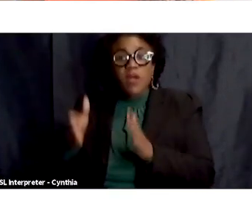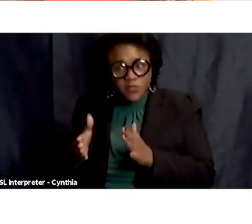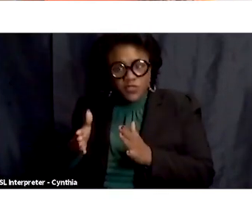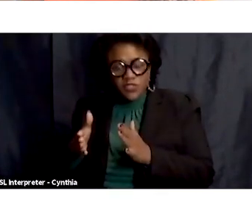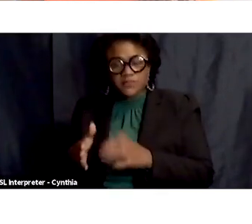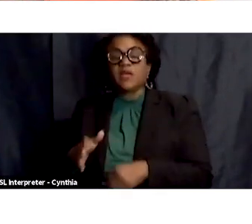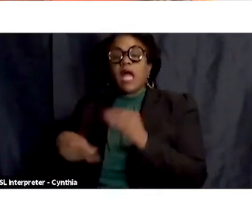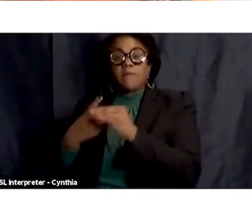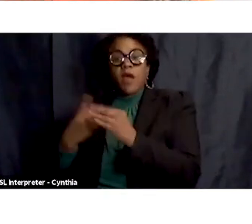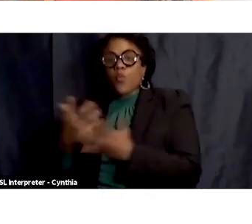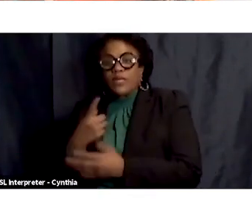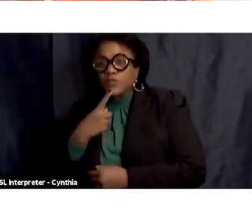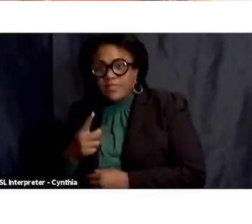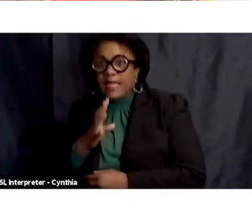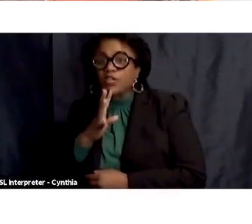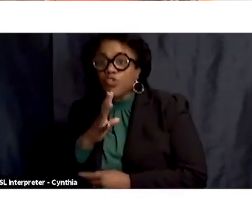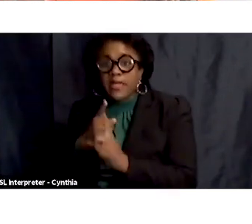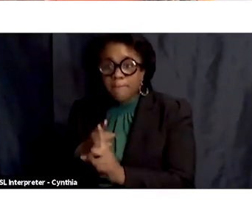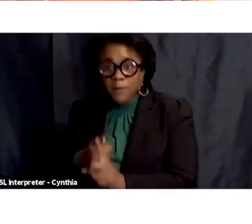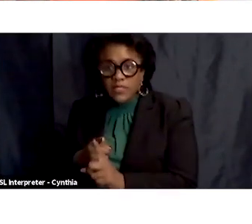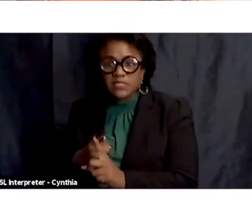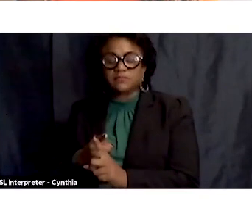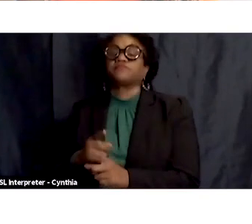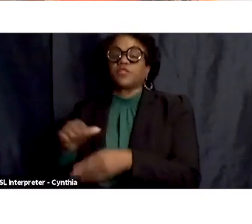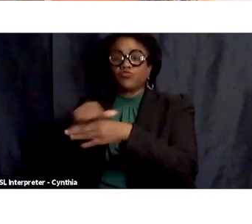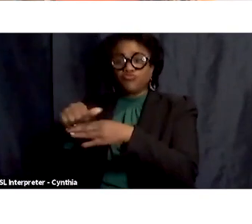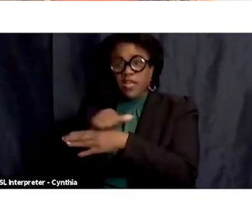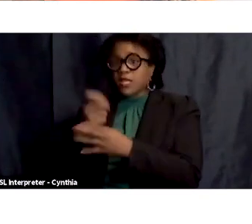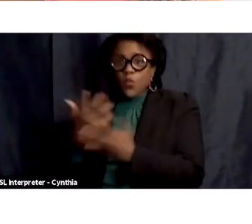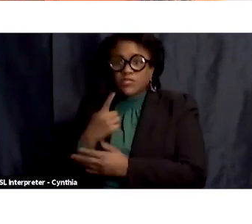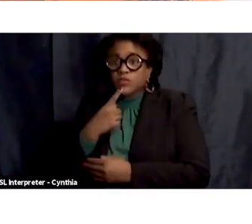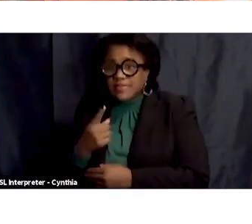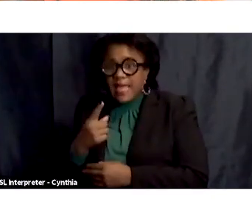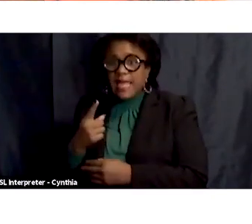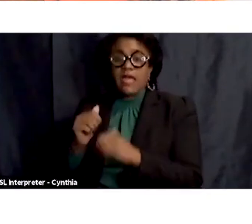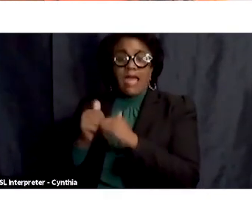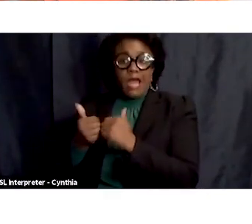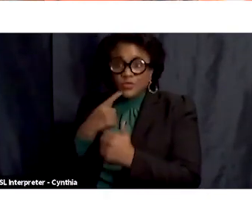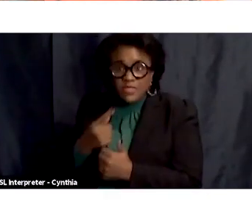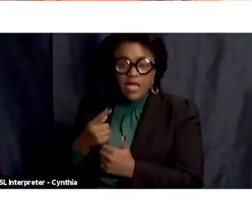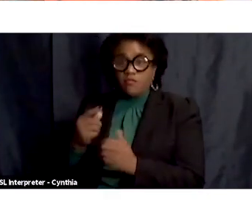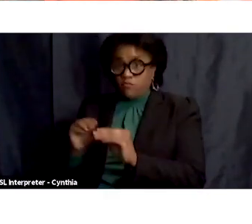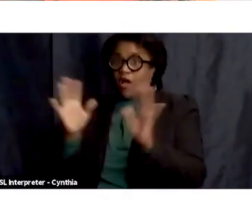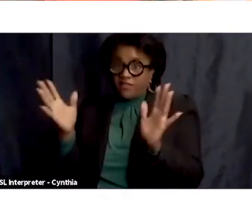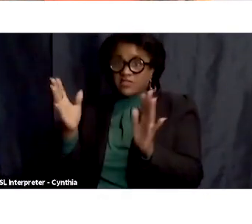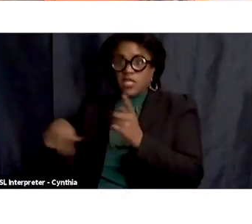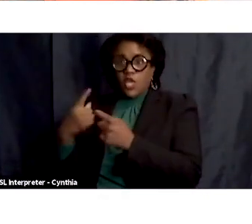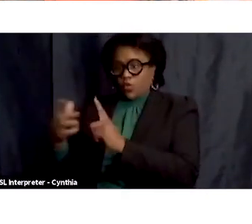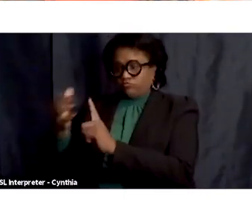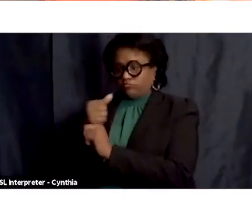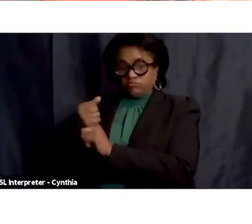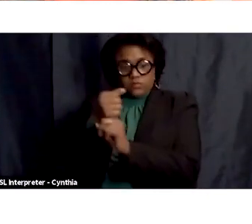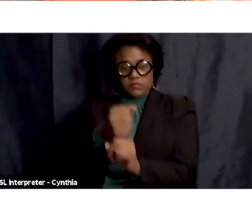talking points. So we trained them on things to say, what to say, because obviously whenever they're starting to get arrested, there's going to be a lot